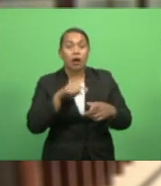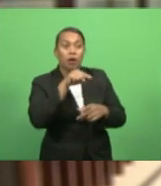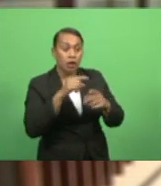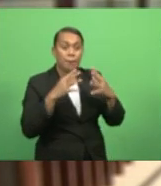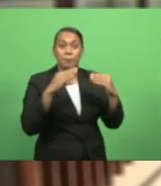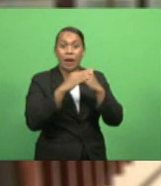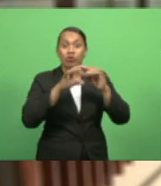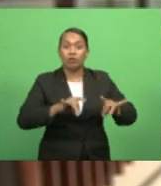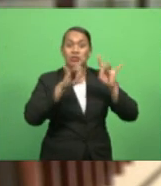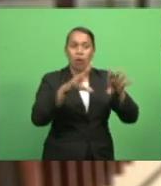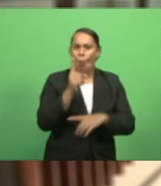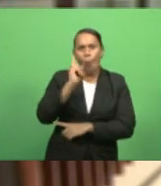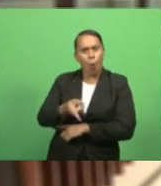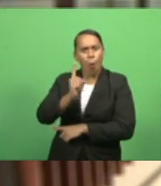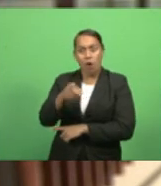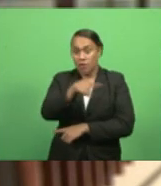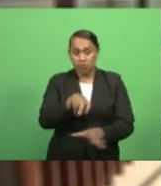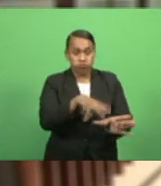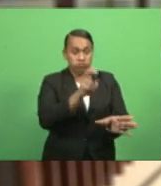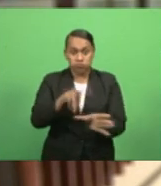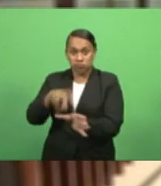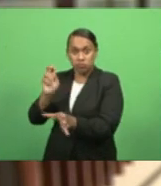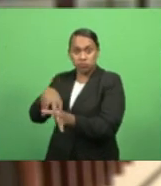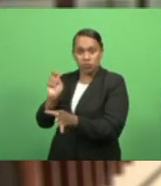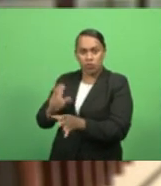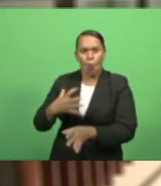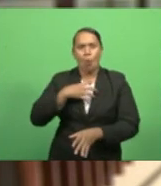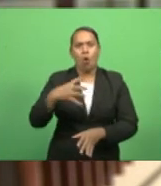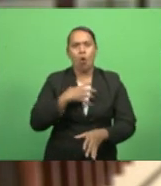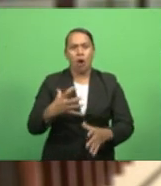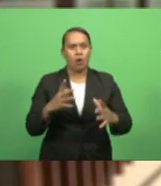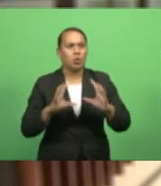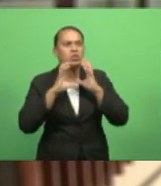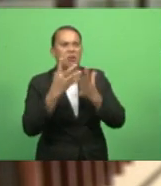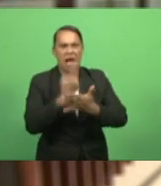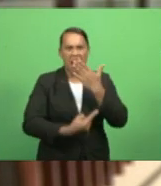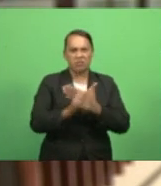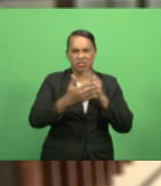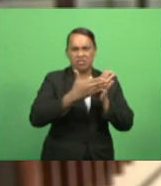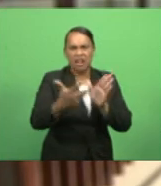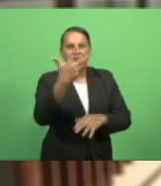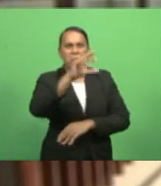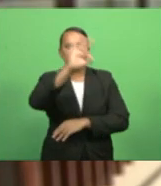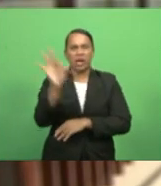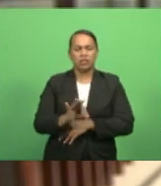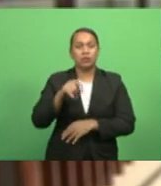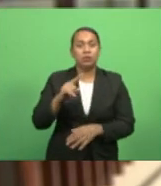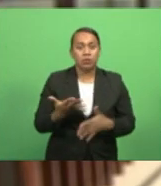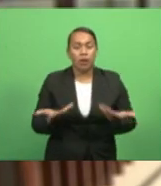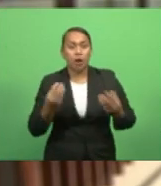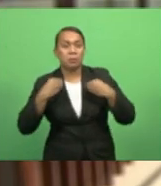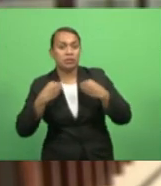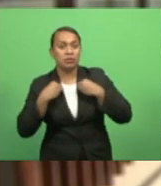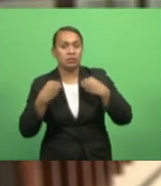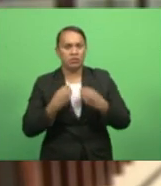will rise to 9% by Christmas, while the business sector could take years to fully restart its investment plans. And